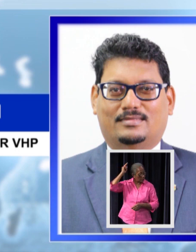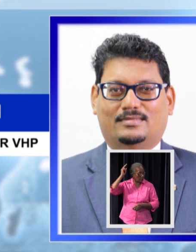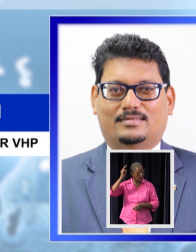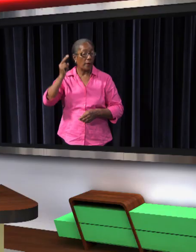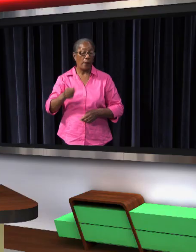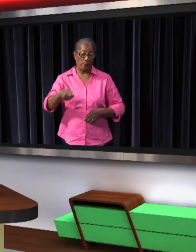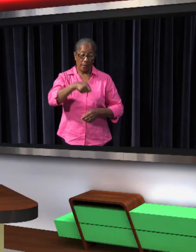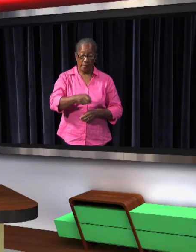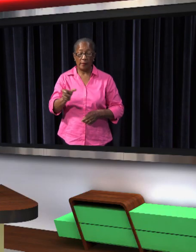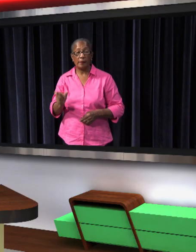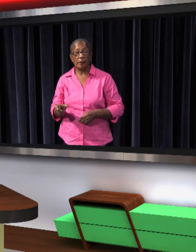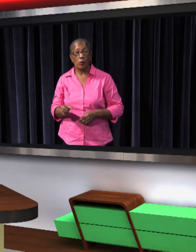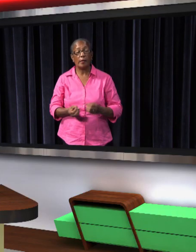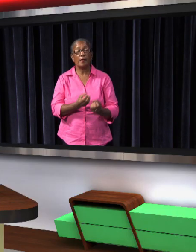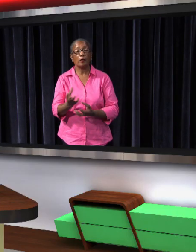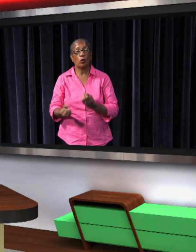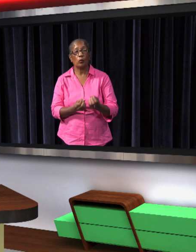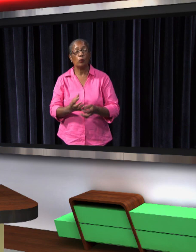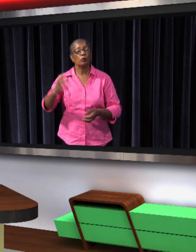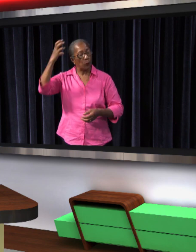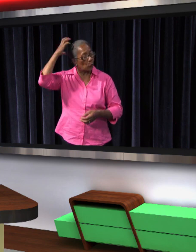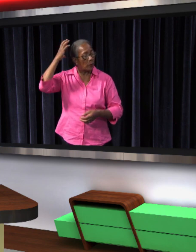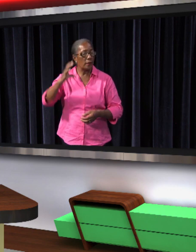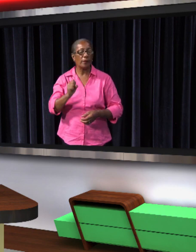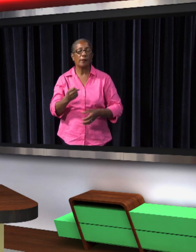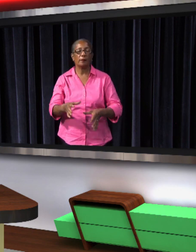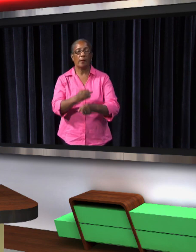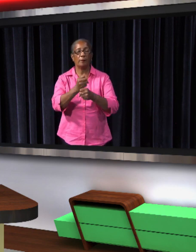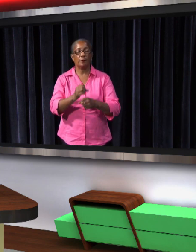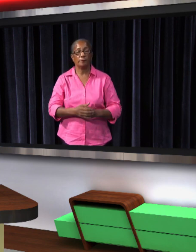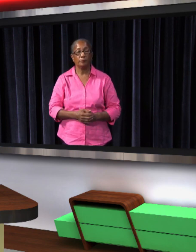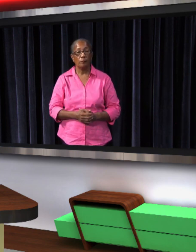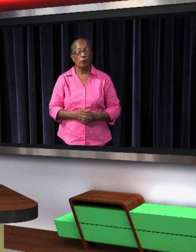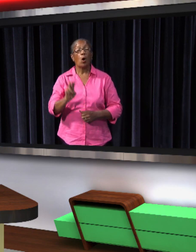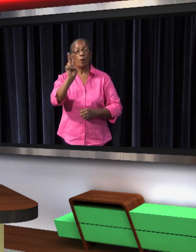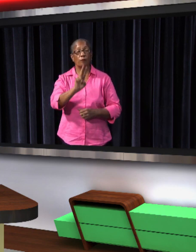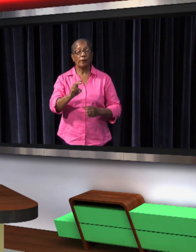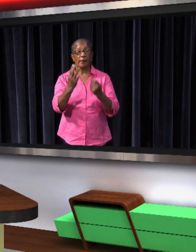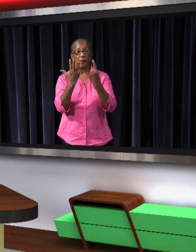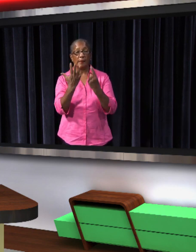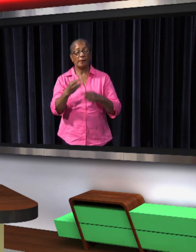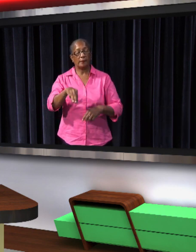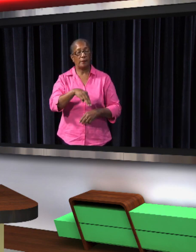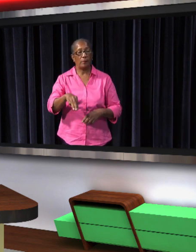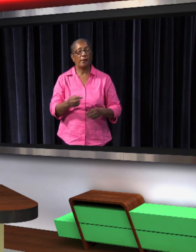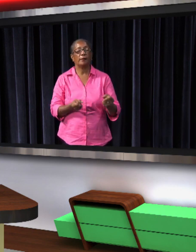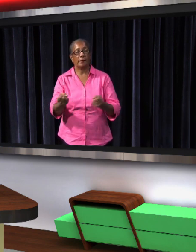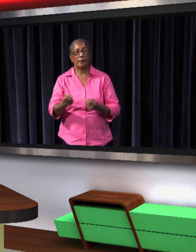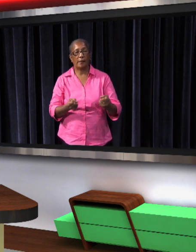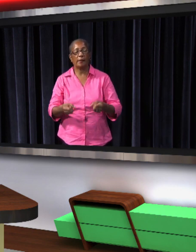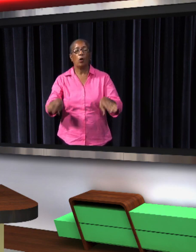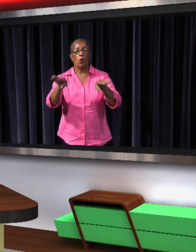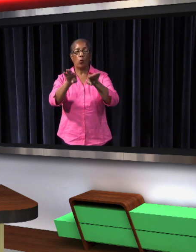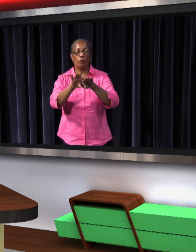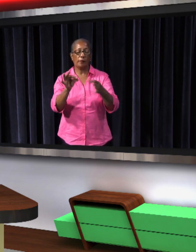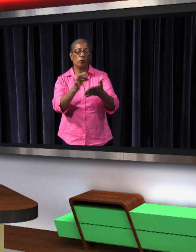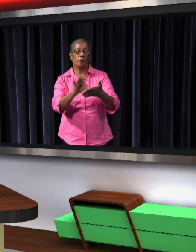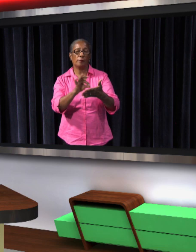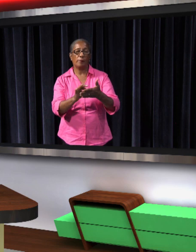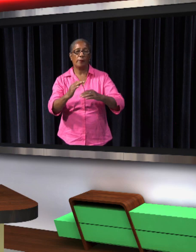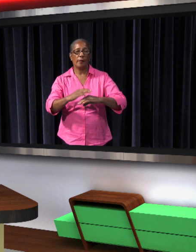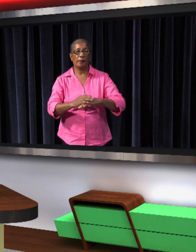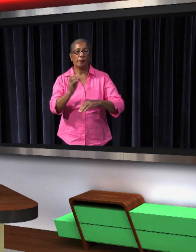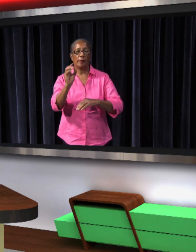Suriname will come out of the economic crisis. On Friday, March 19th, the government signed an agreement